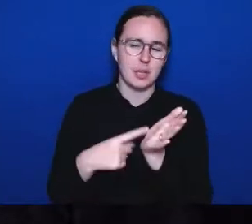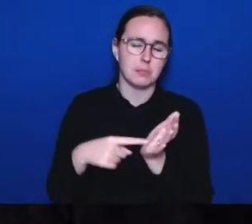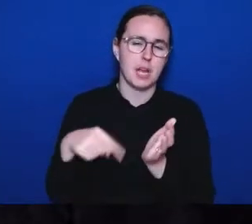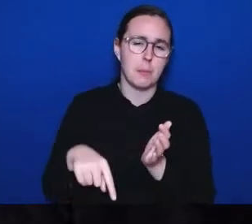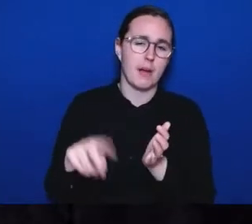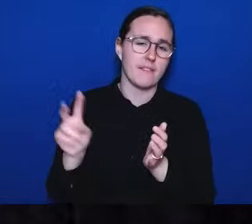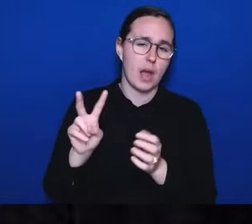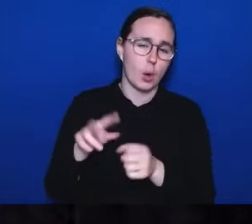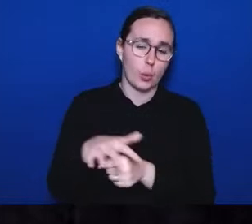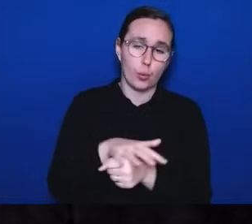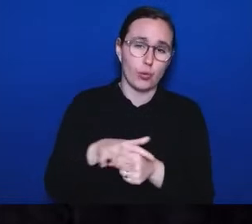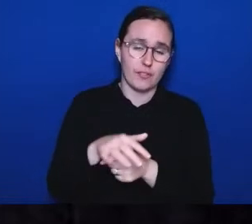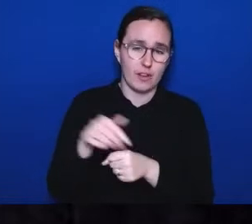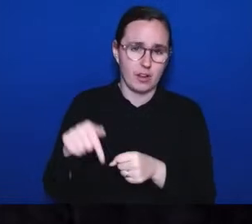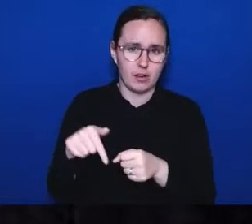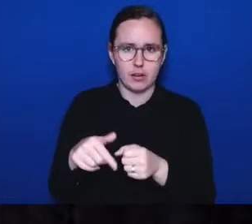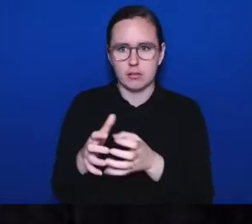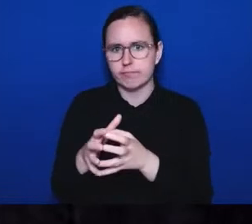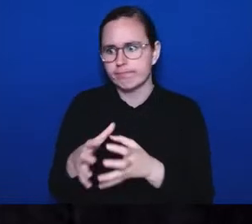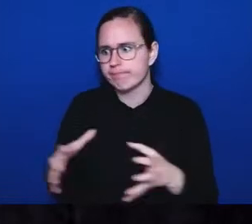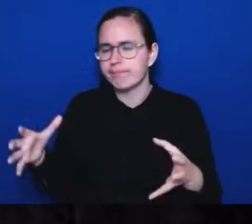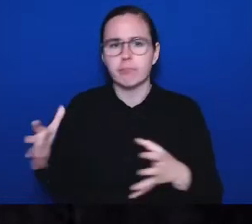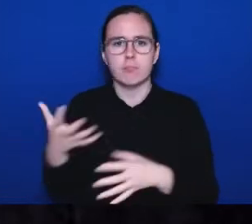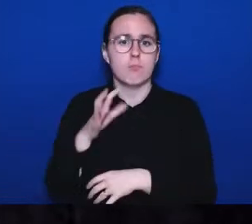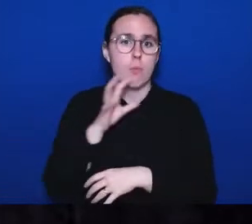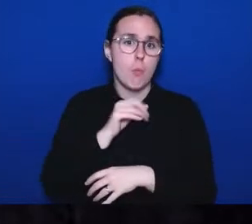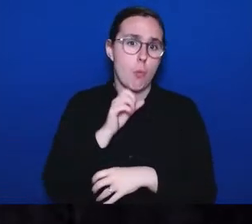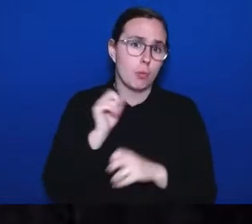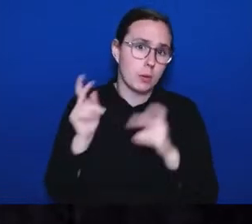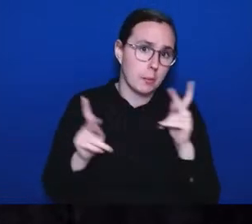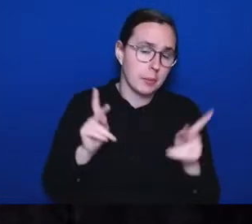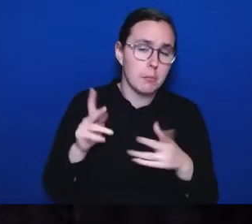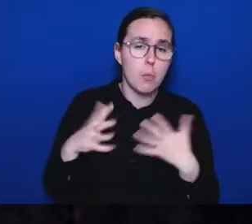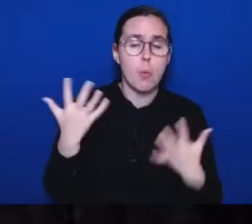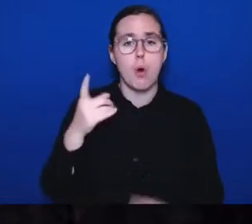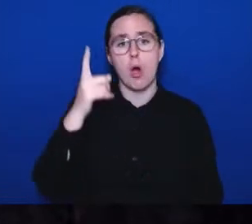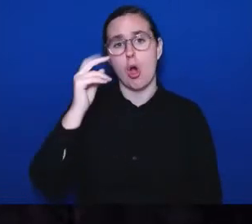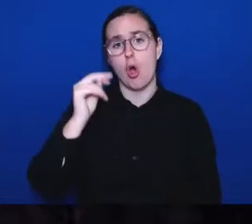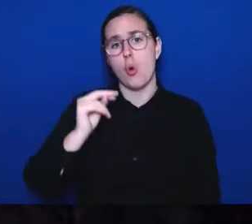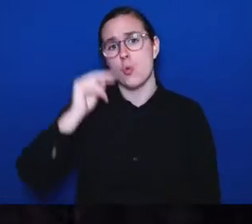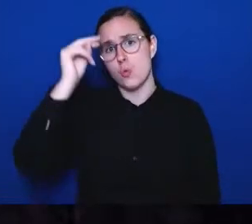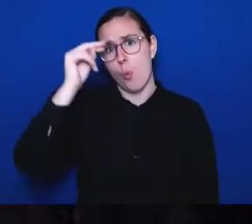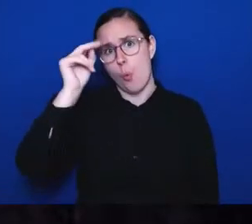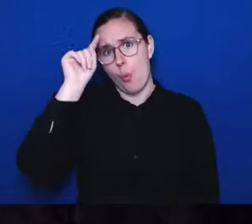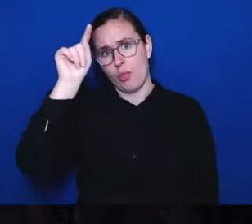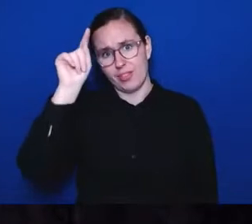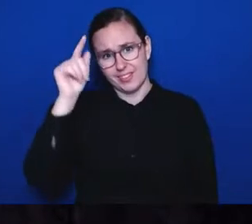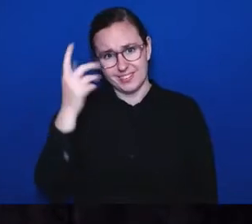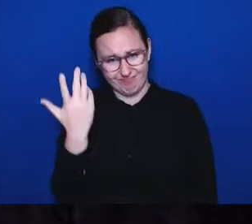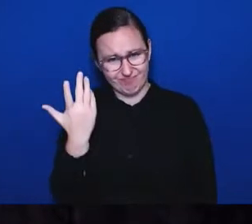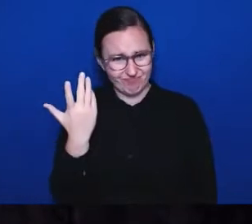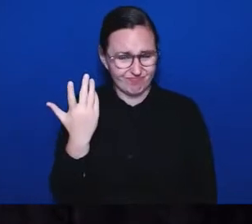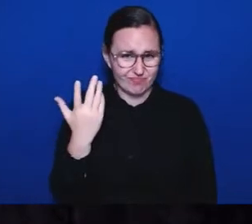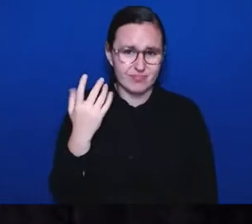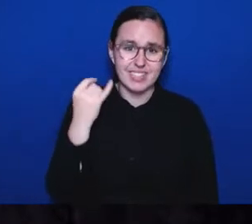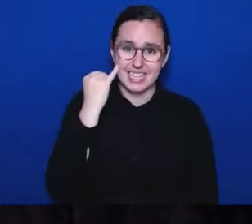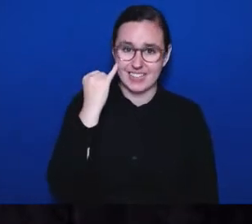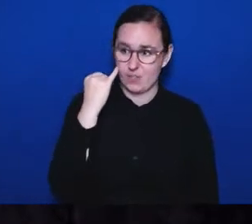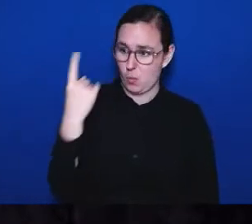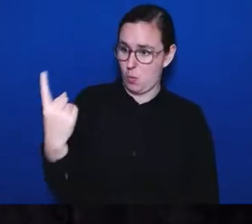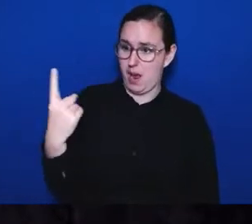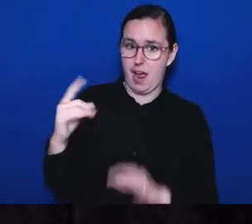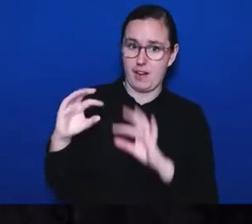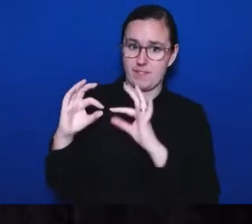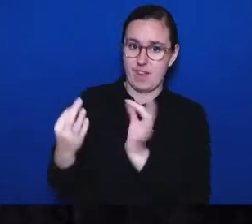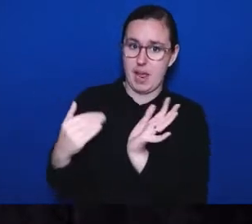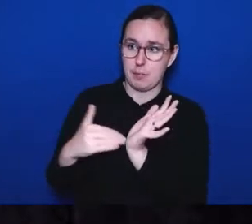in many areas, a growing population. In the north, you have areas where, you know, if one family doctor retires, it may mean